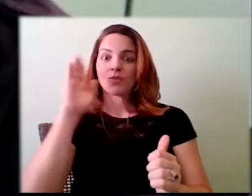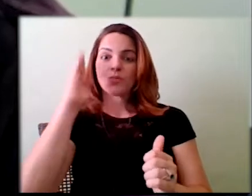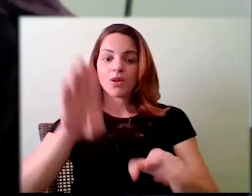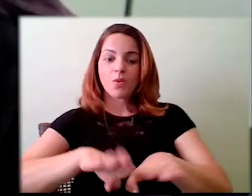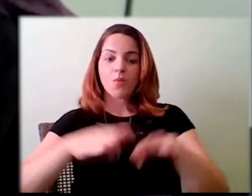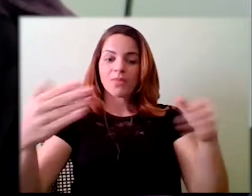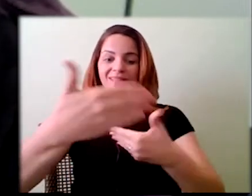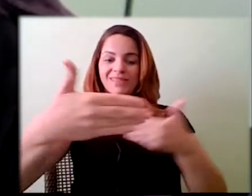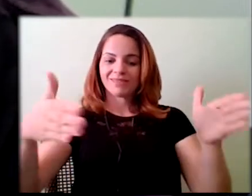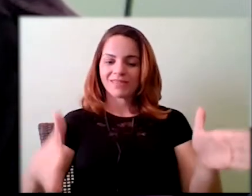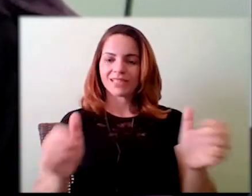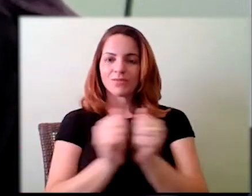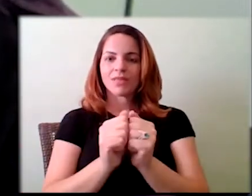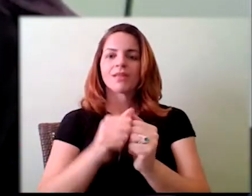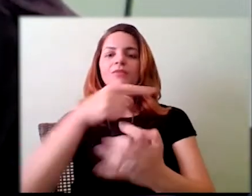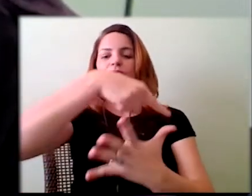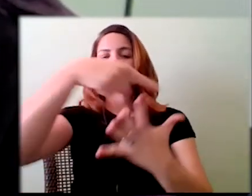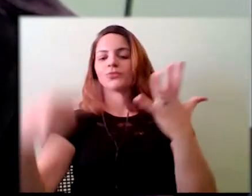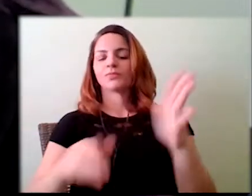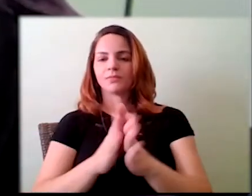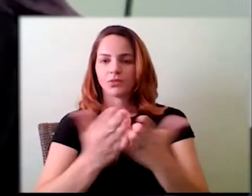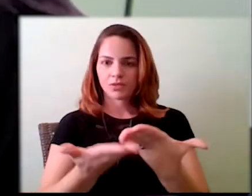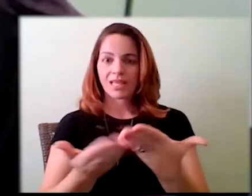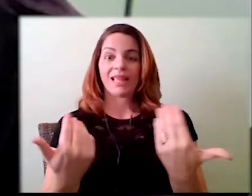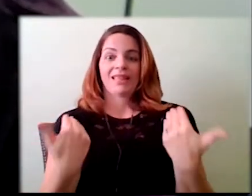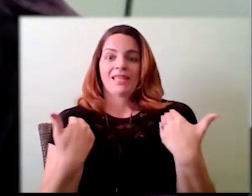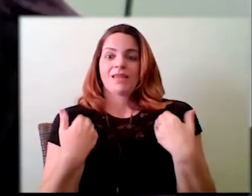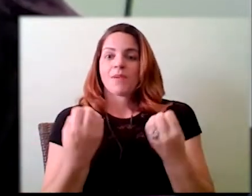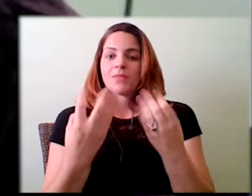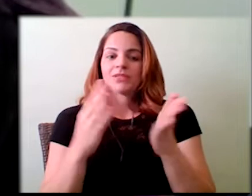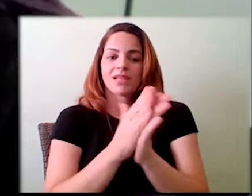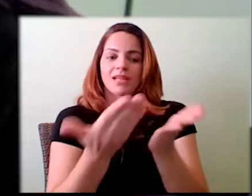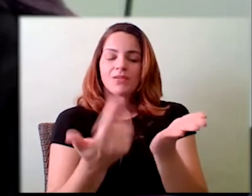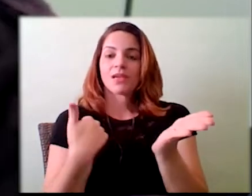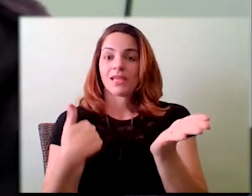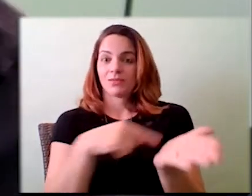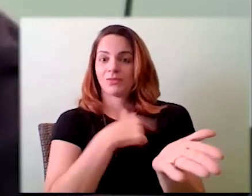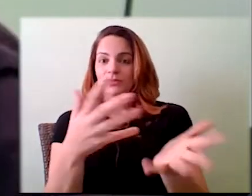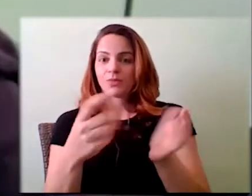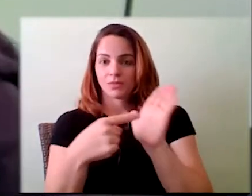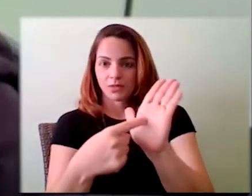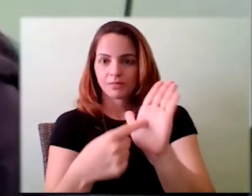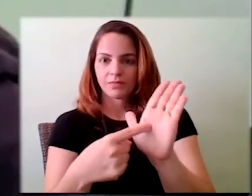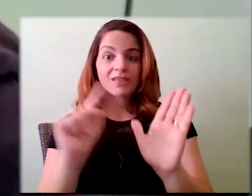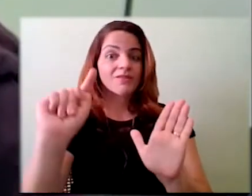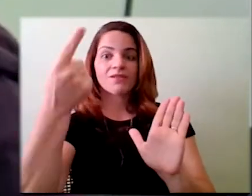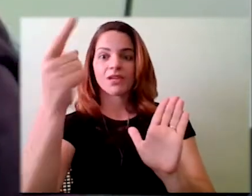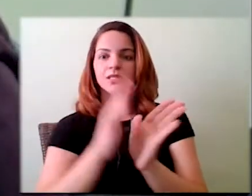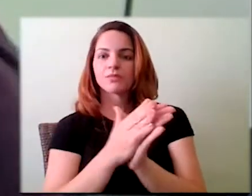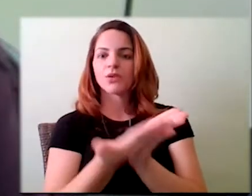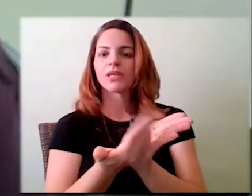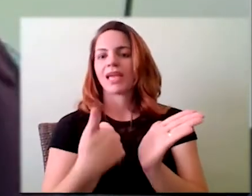So I'm going to get started right away because we have a lot of books to get through. And the first one from